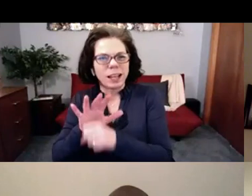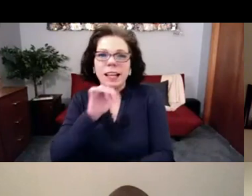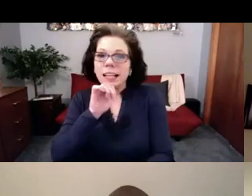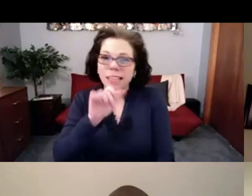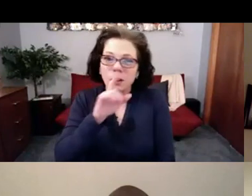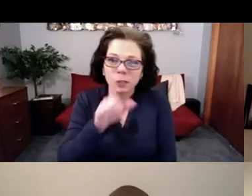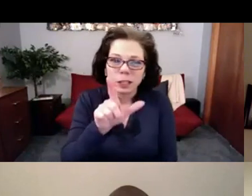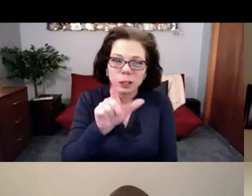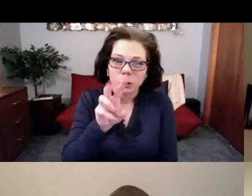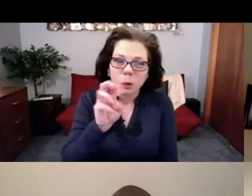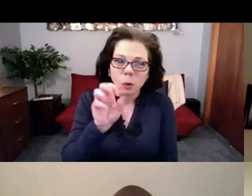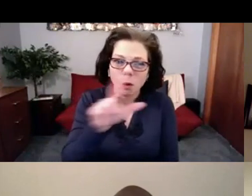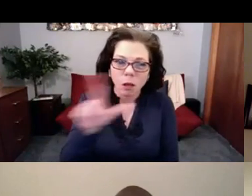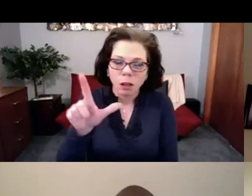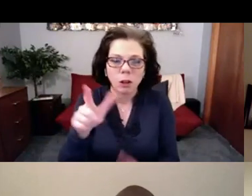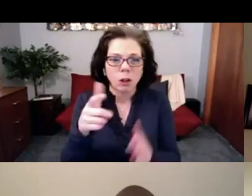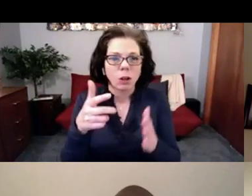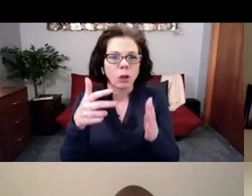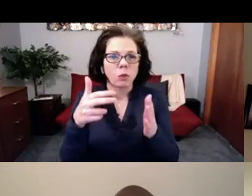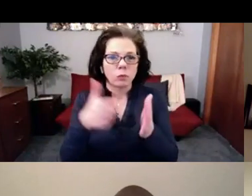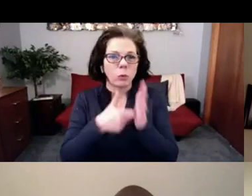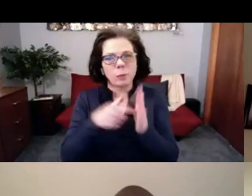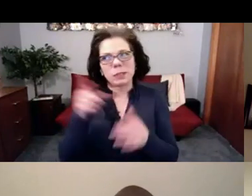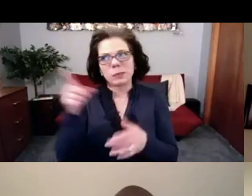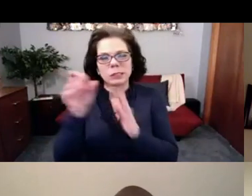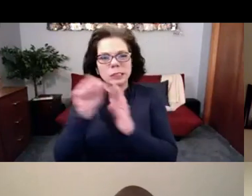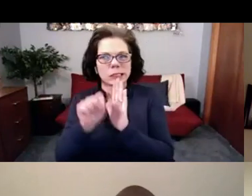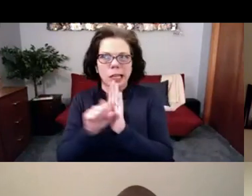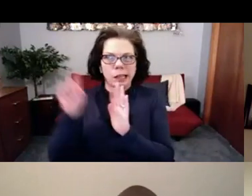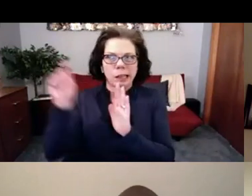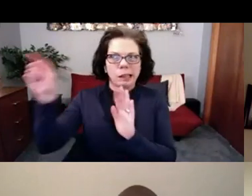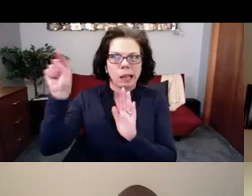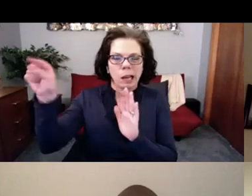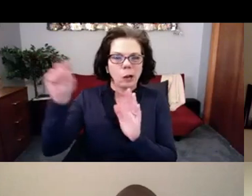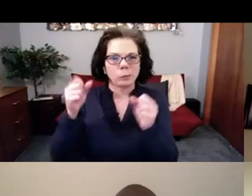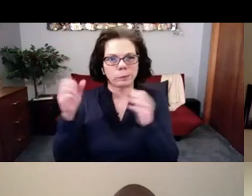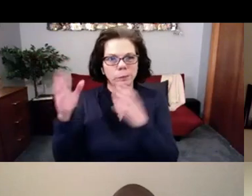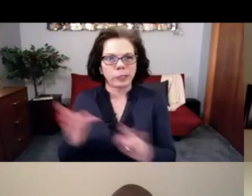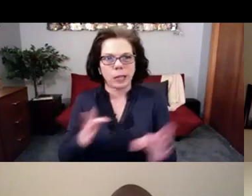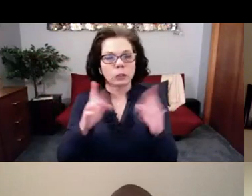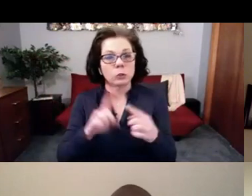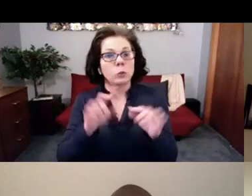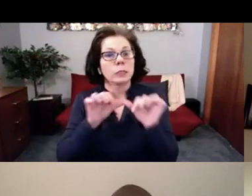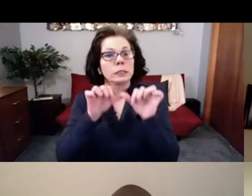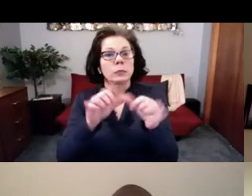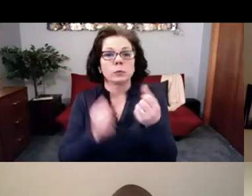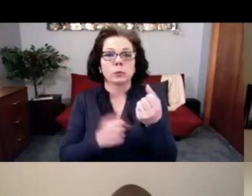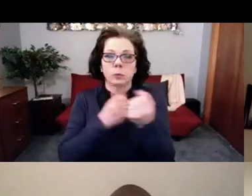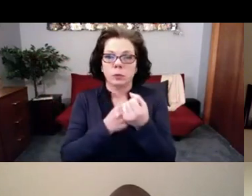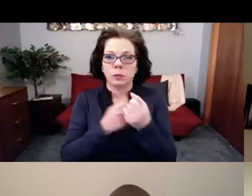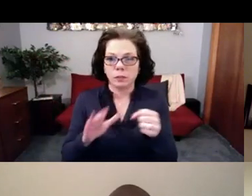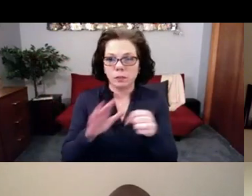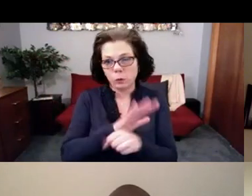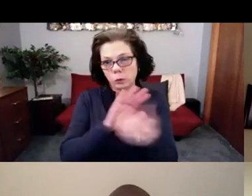was a part of the state's strategy to make sure we can continue to support our entire community through this